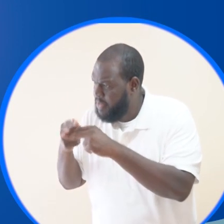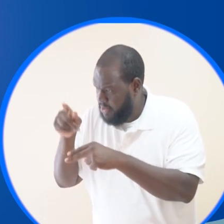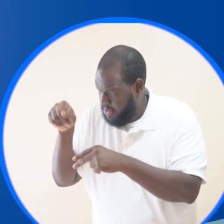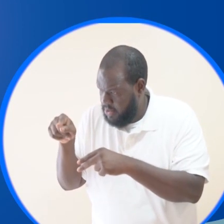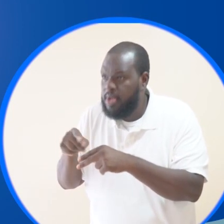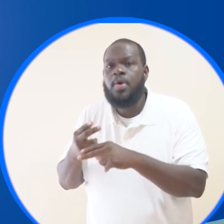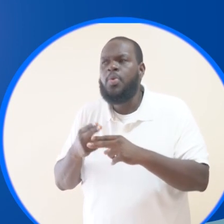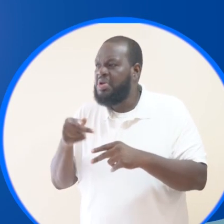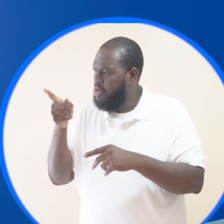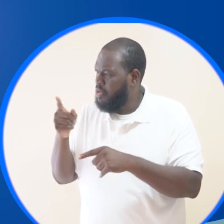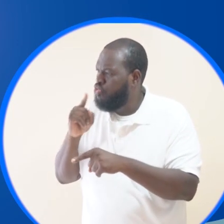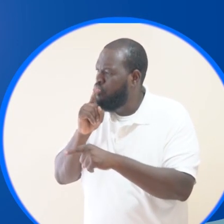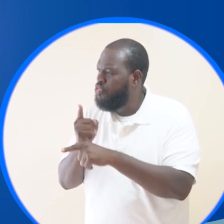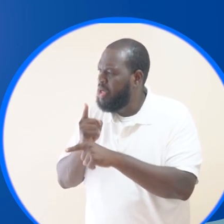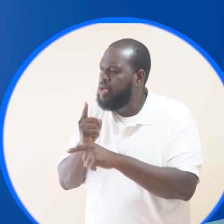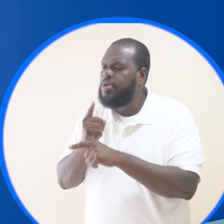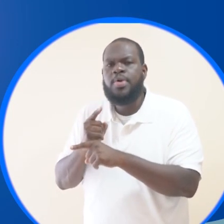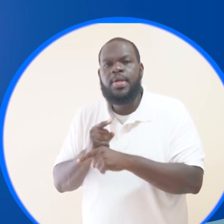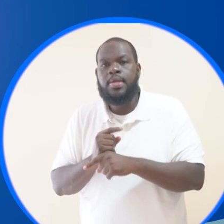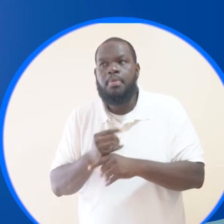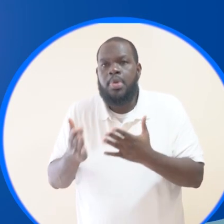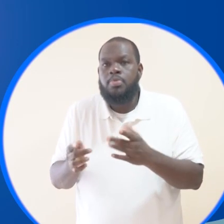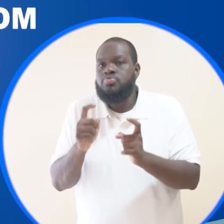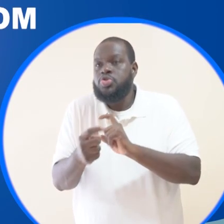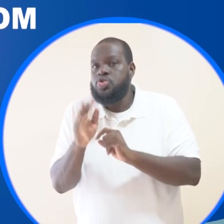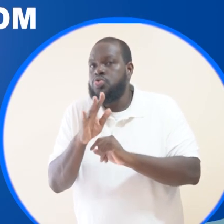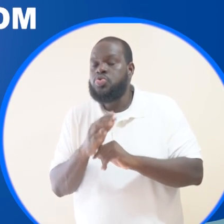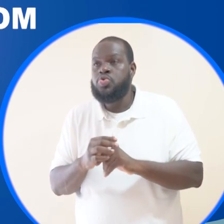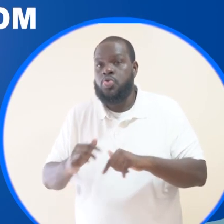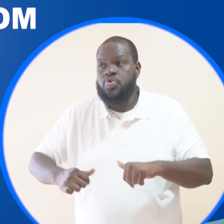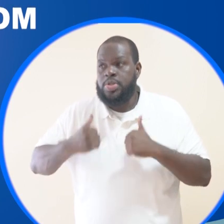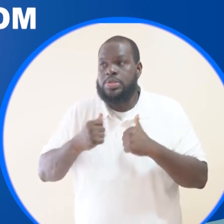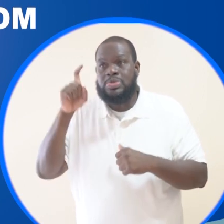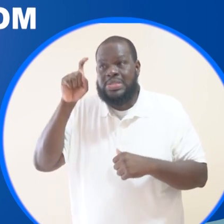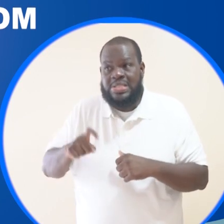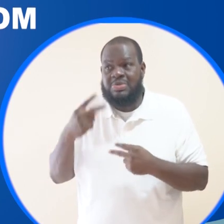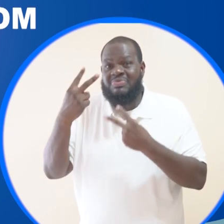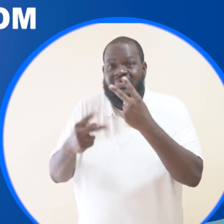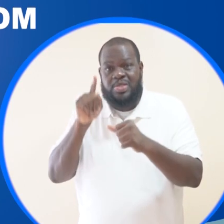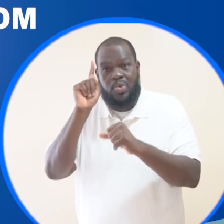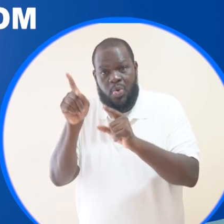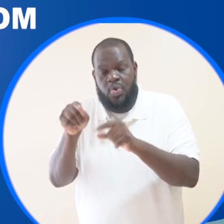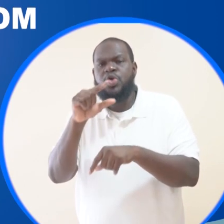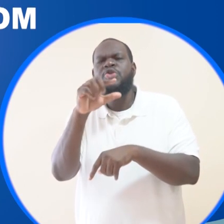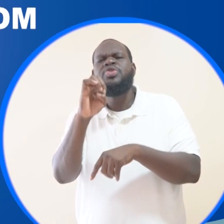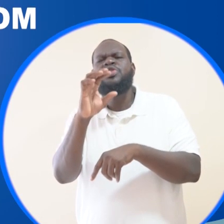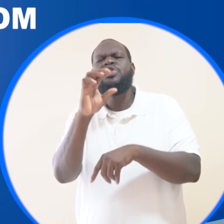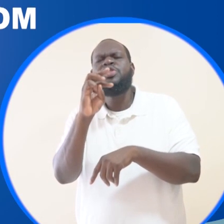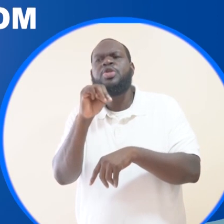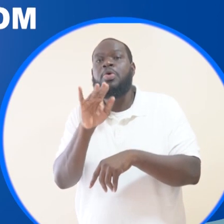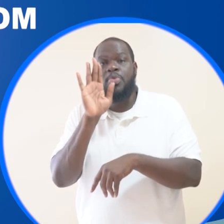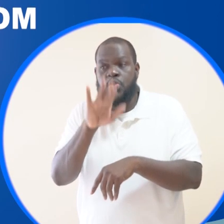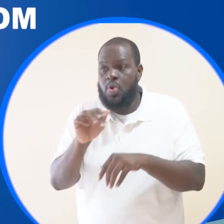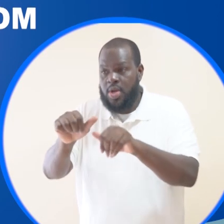whether your particulars are accurate. If you have changed your address since you were registered, you need to visit the GCOM registration office responsible for your